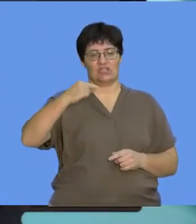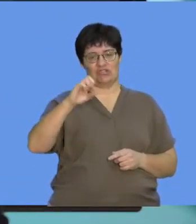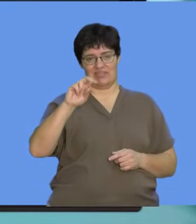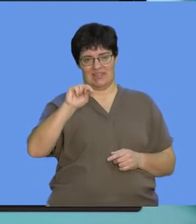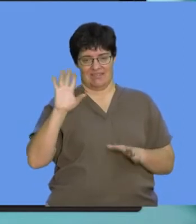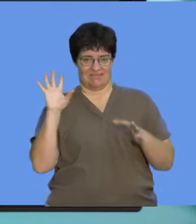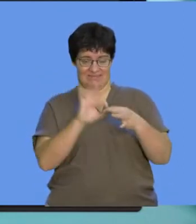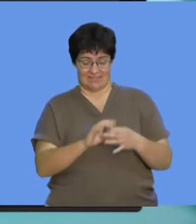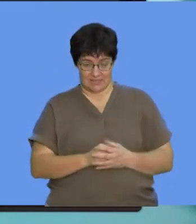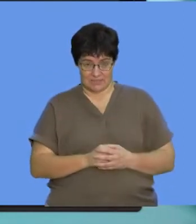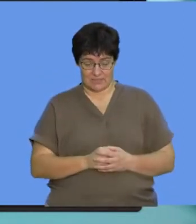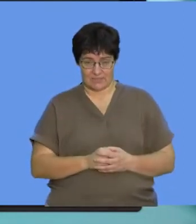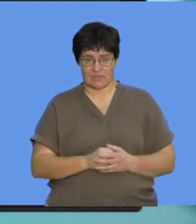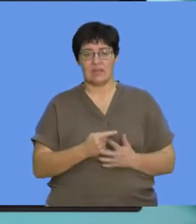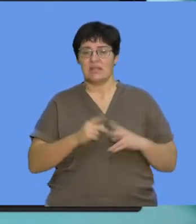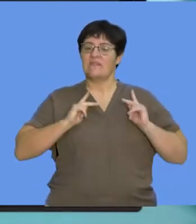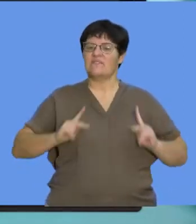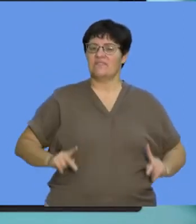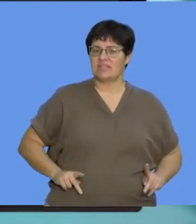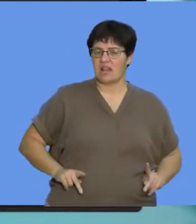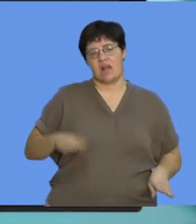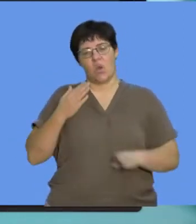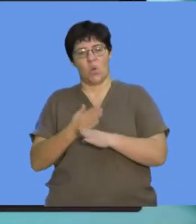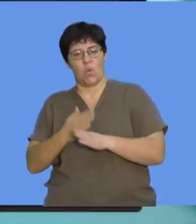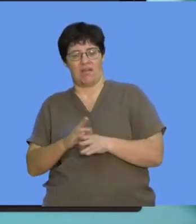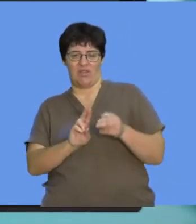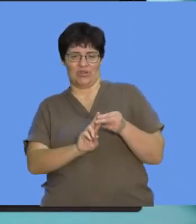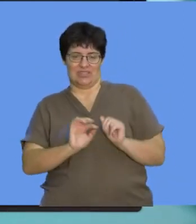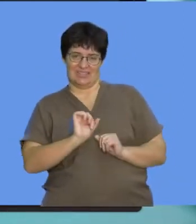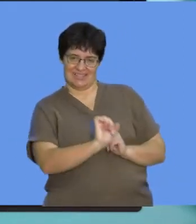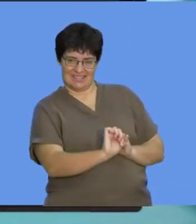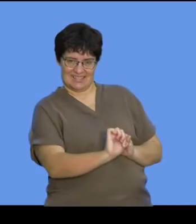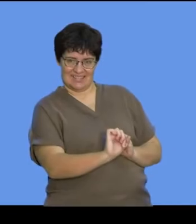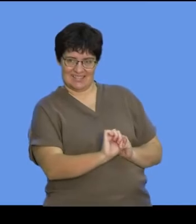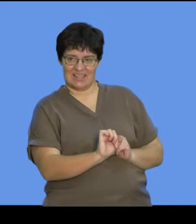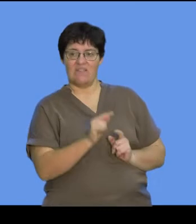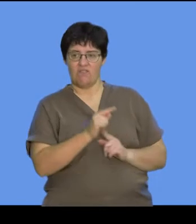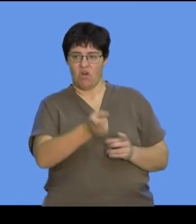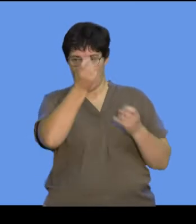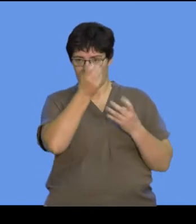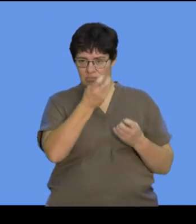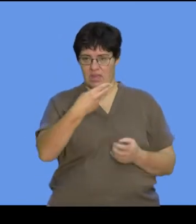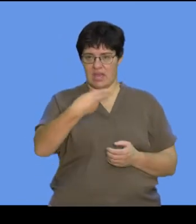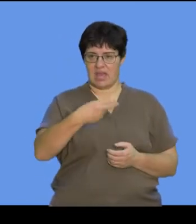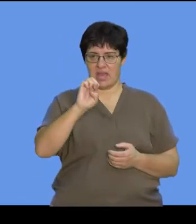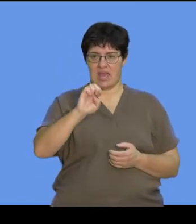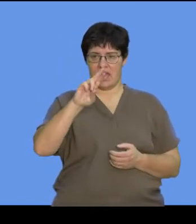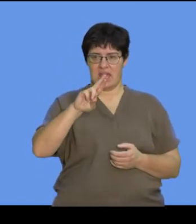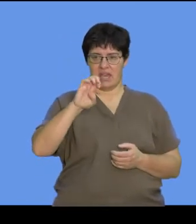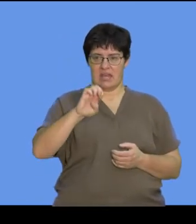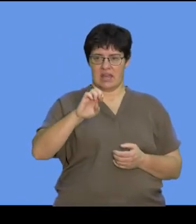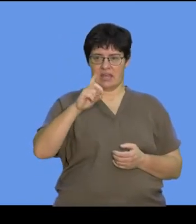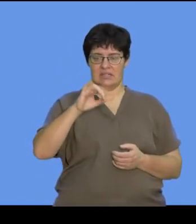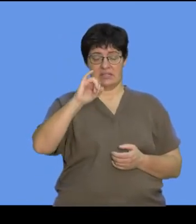gene is essentially the basis of the physical and functional unit of hereditary information. So this